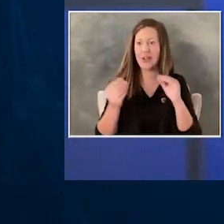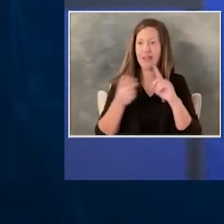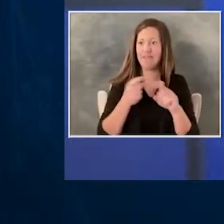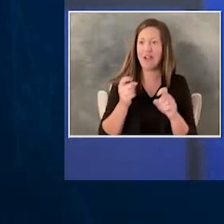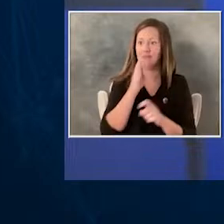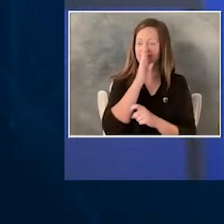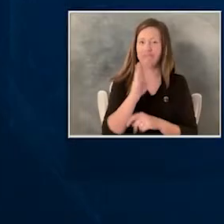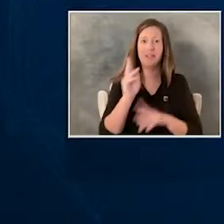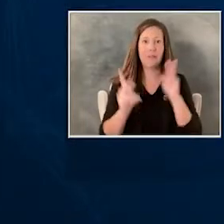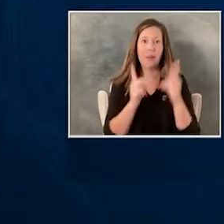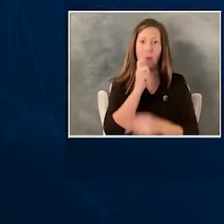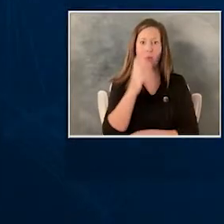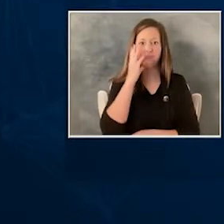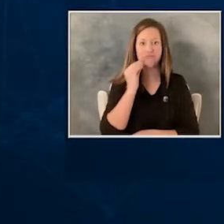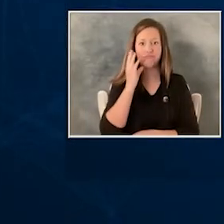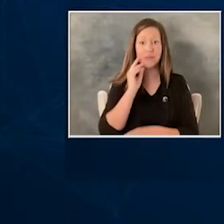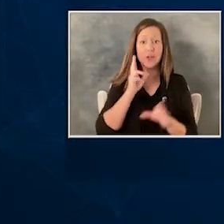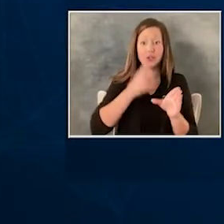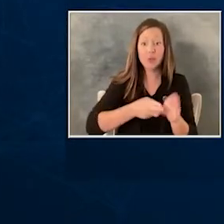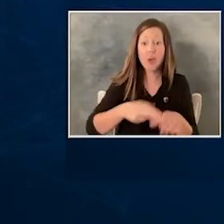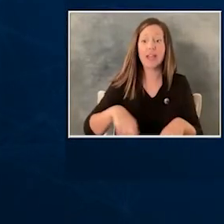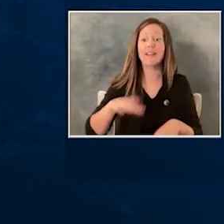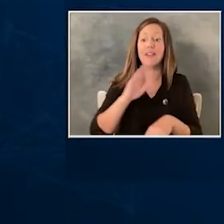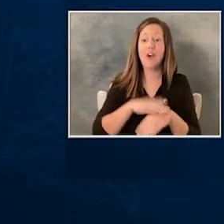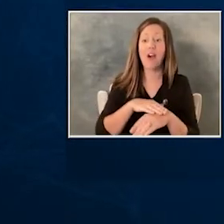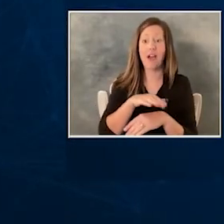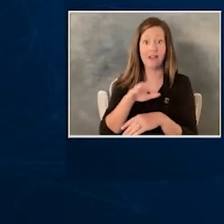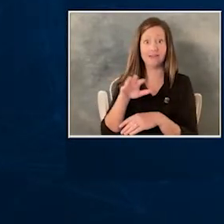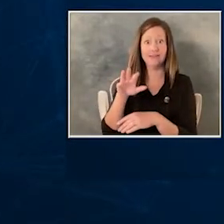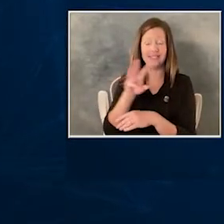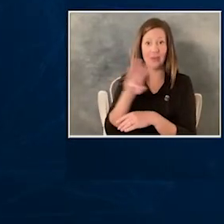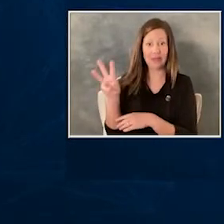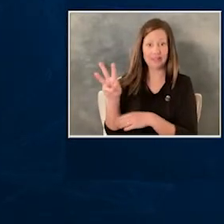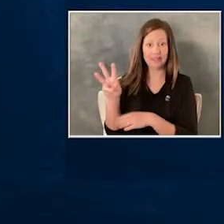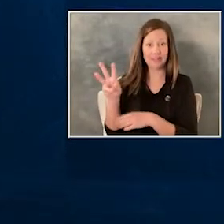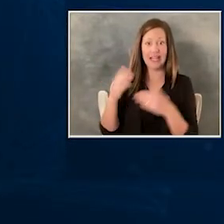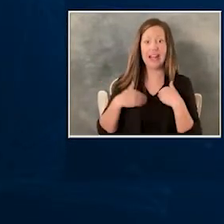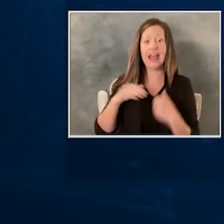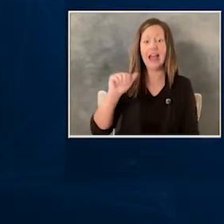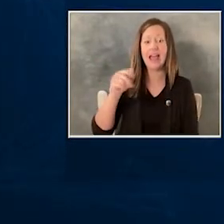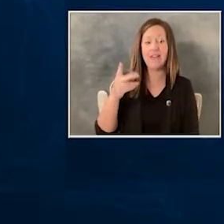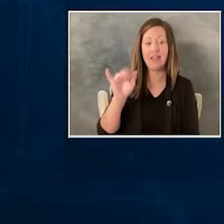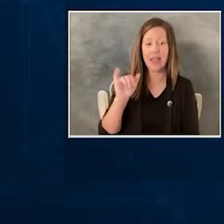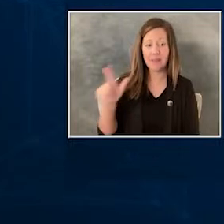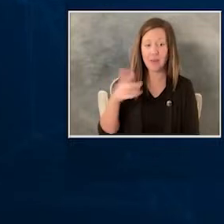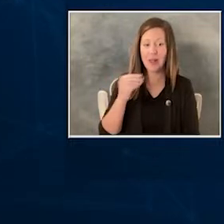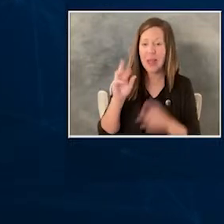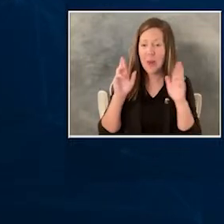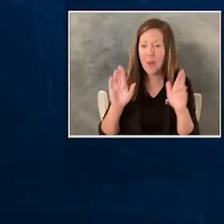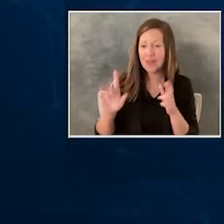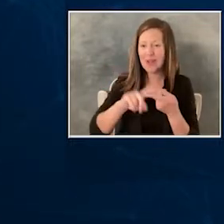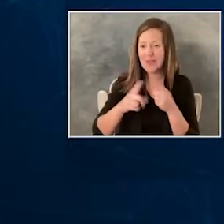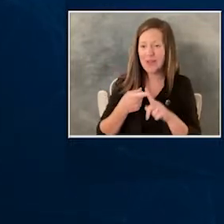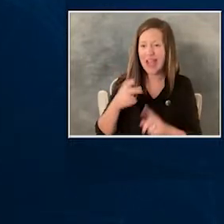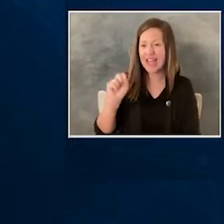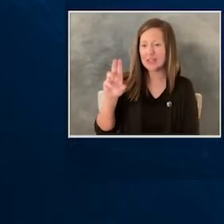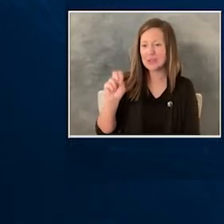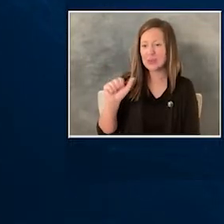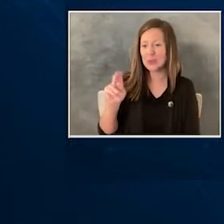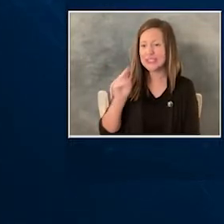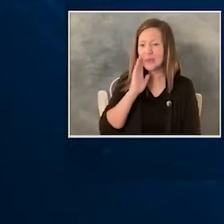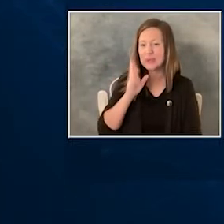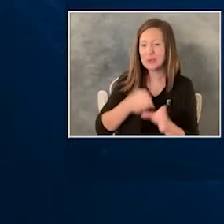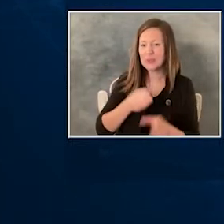it. We are joined via webcam we have April Nussin, and hopefully her friend Susan Bruff joins us in a moment. April